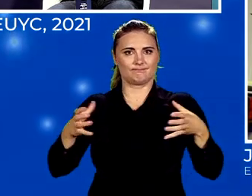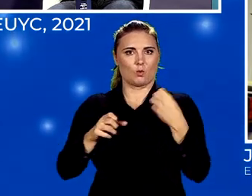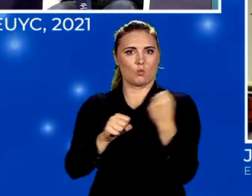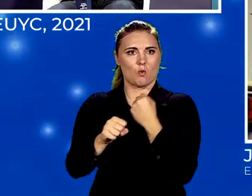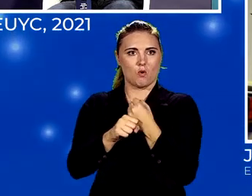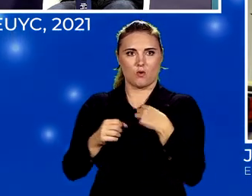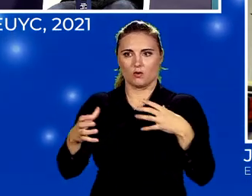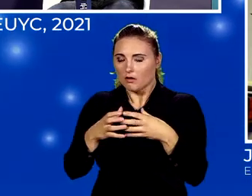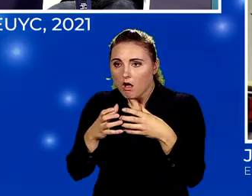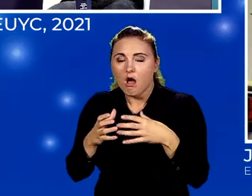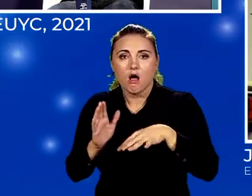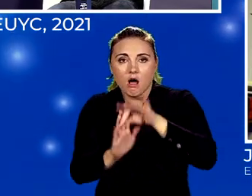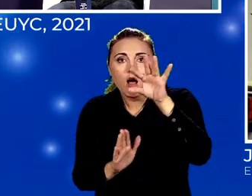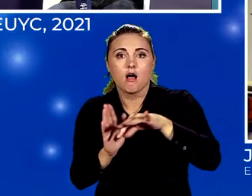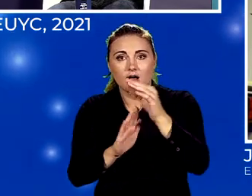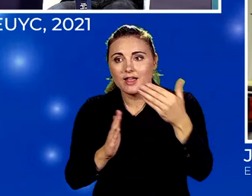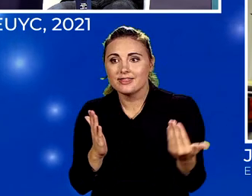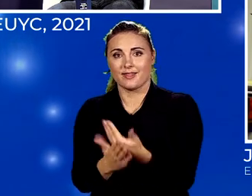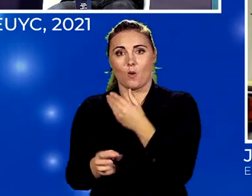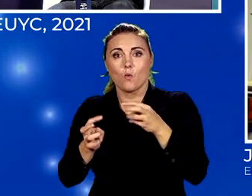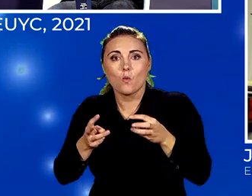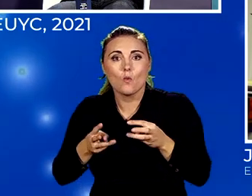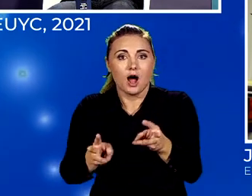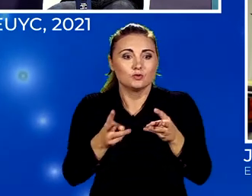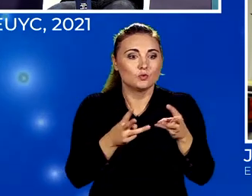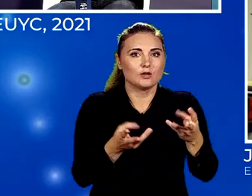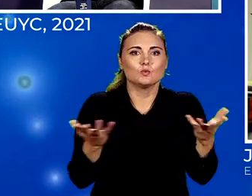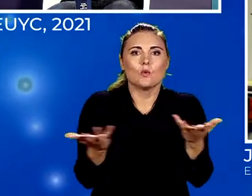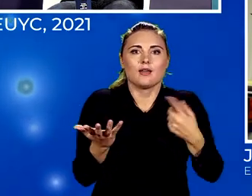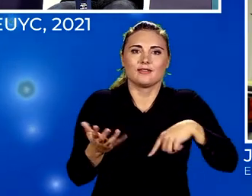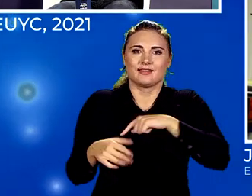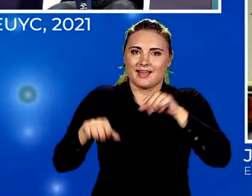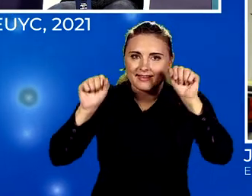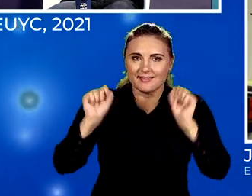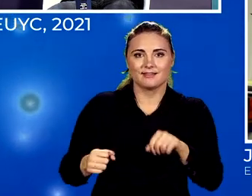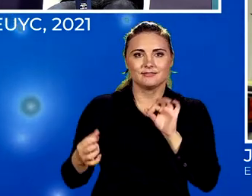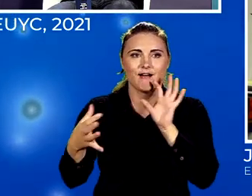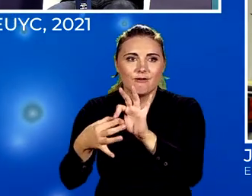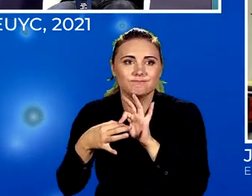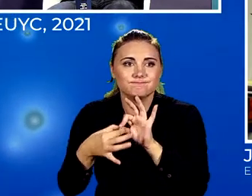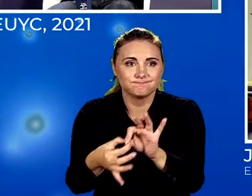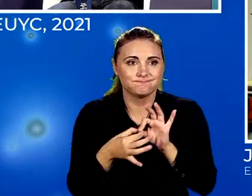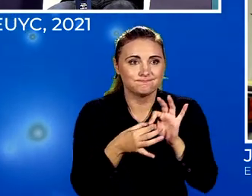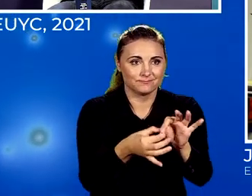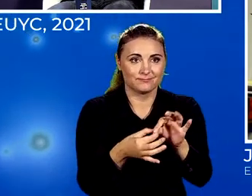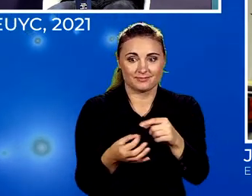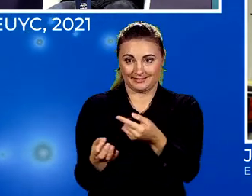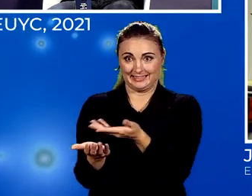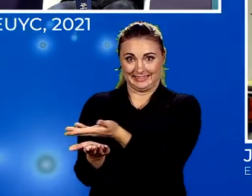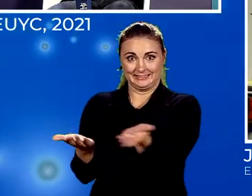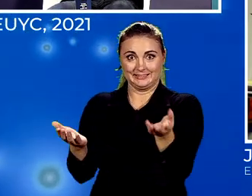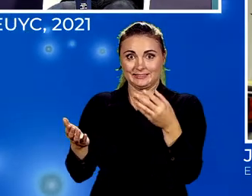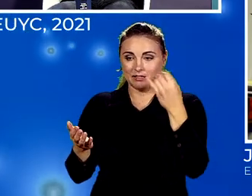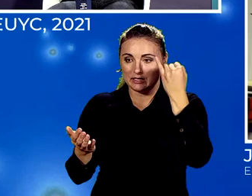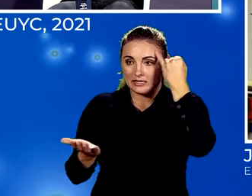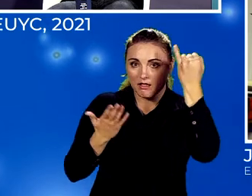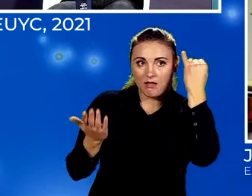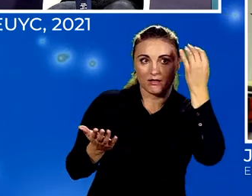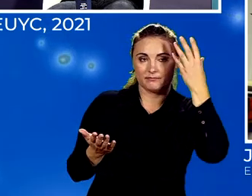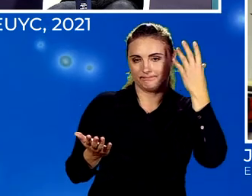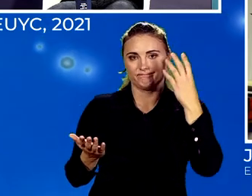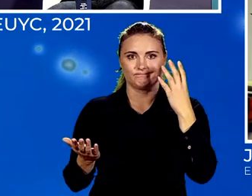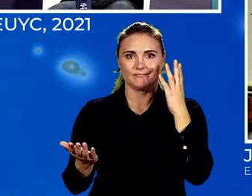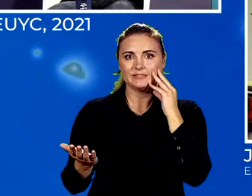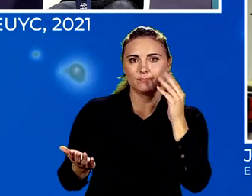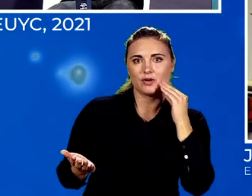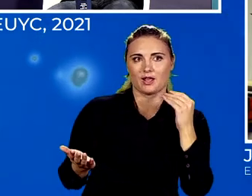of participation and that now we need to find how to go on, not forgetting that still we need